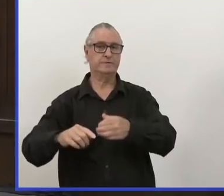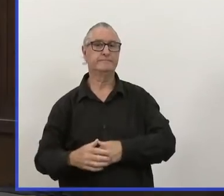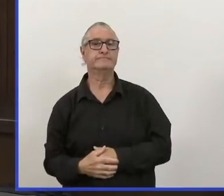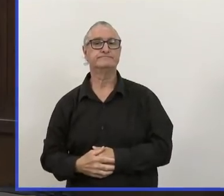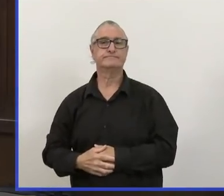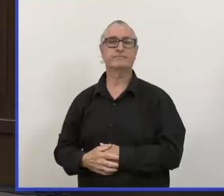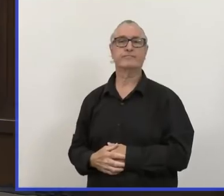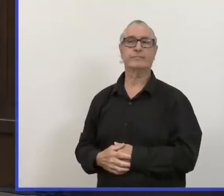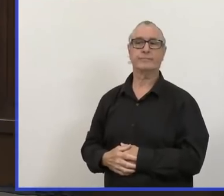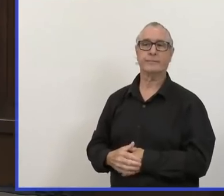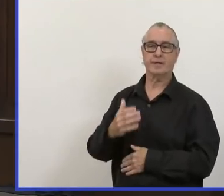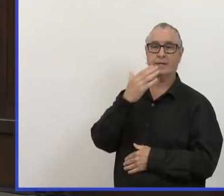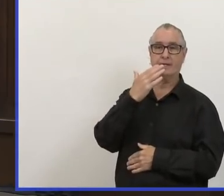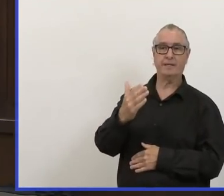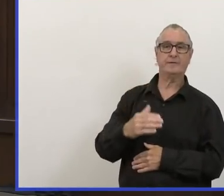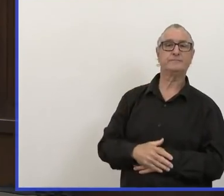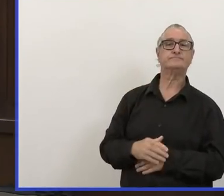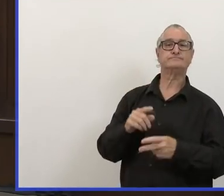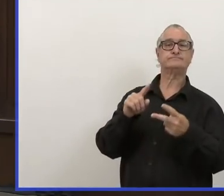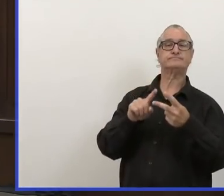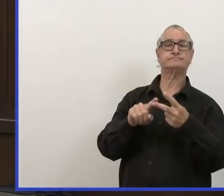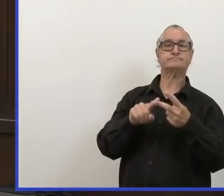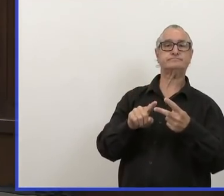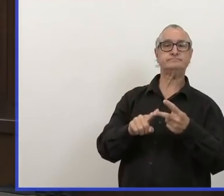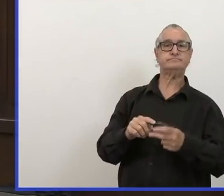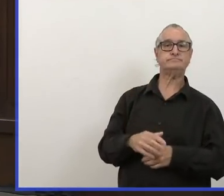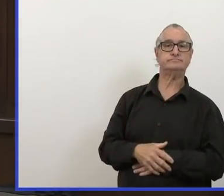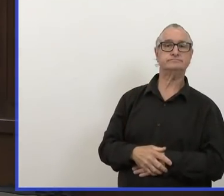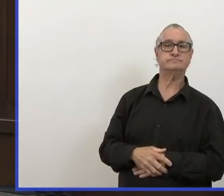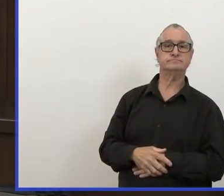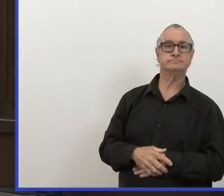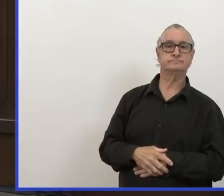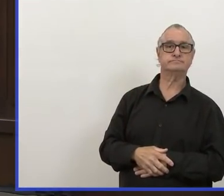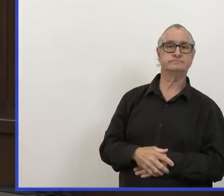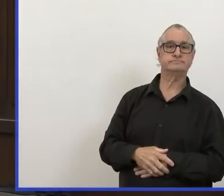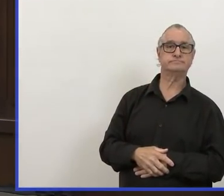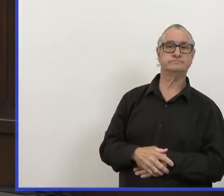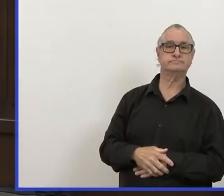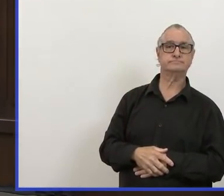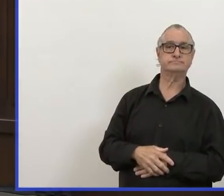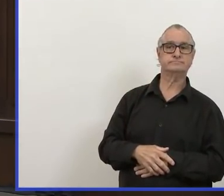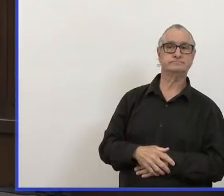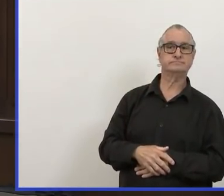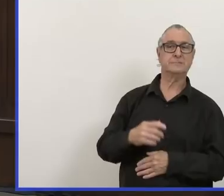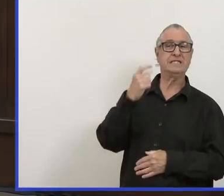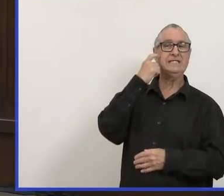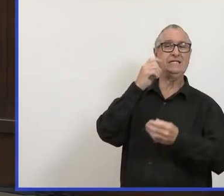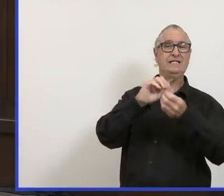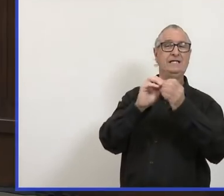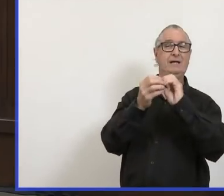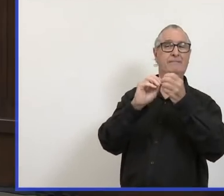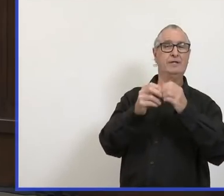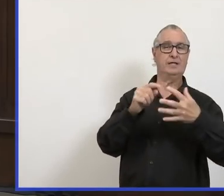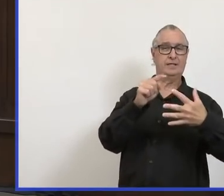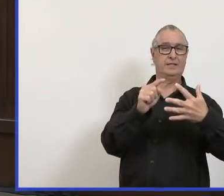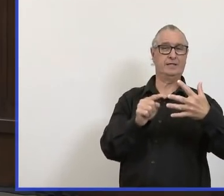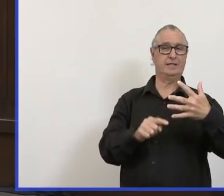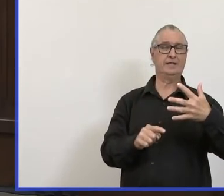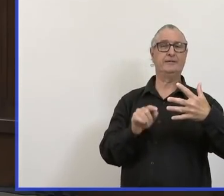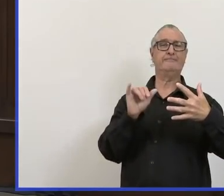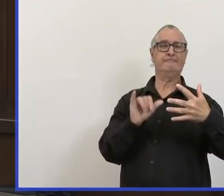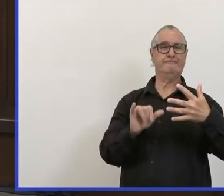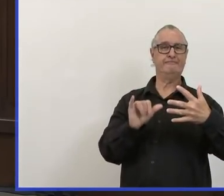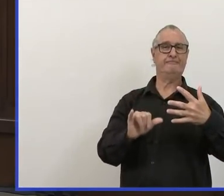Thank you for that. If we look at the latest data or numbers, do we see a recent increase of